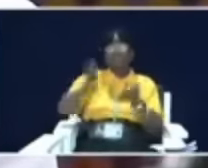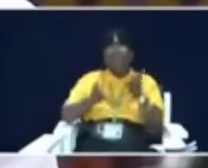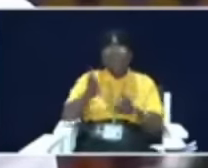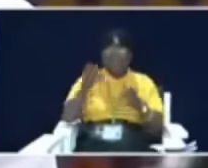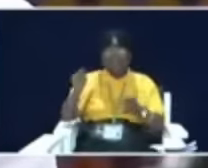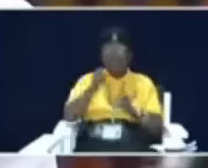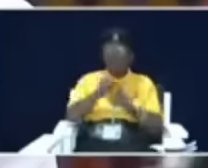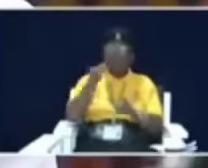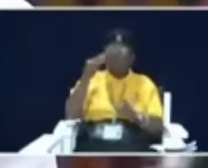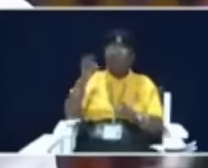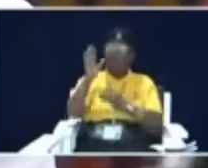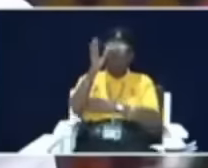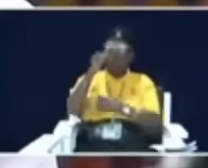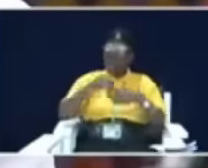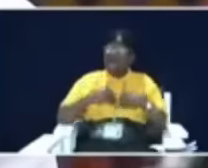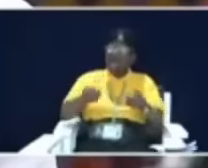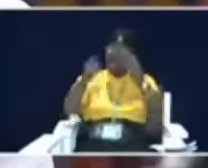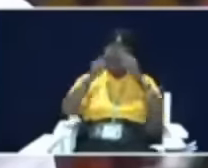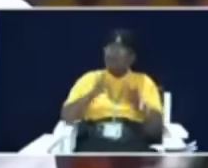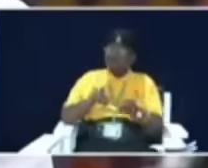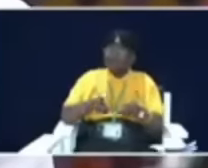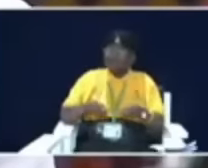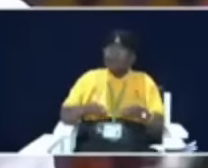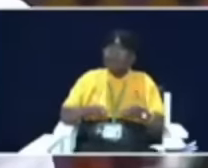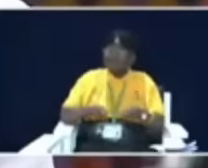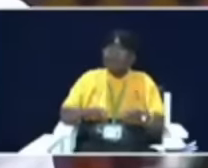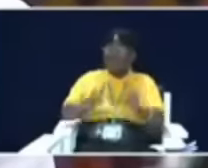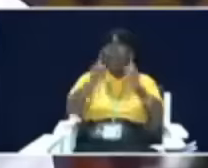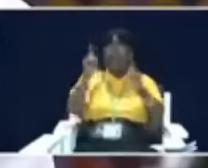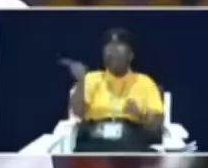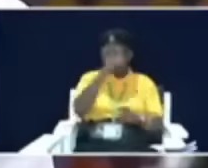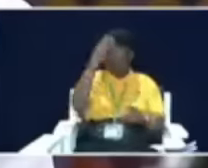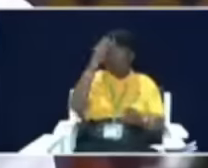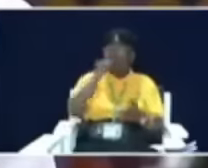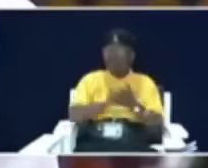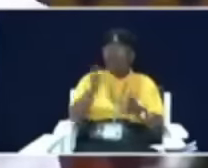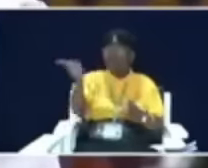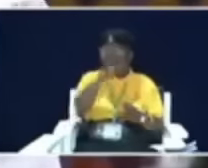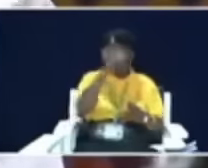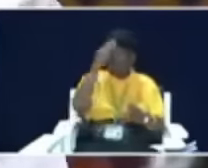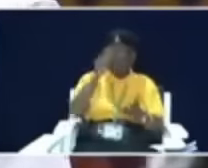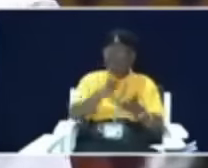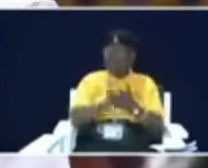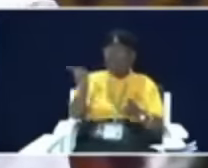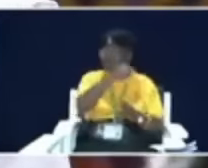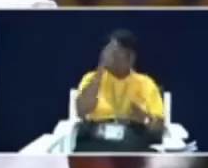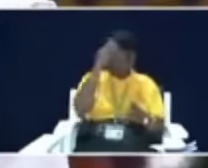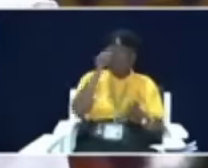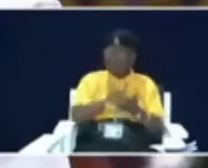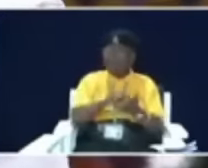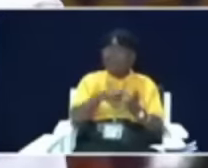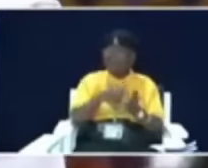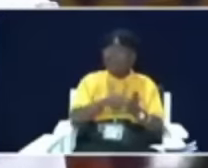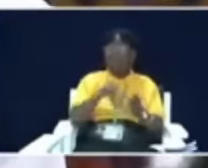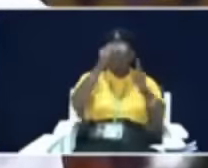direct. And you know that you know that you know that this word is for me. No